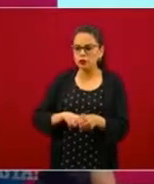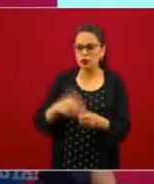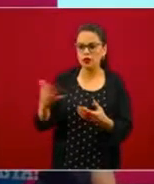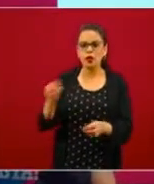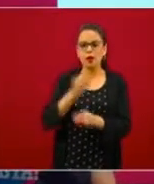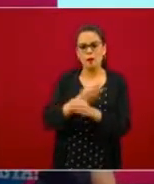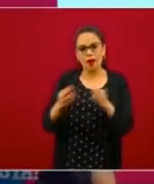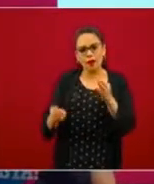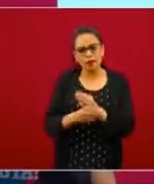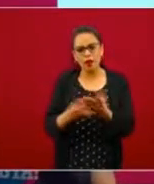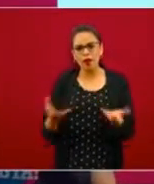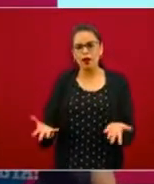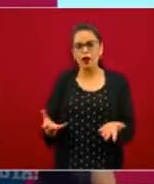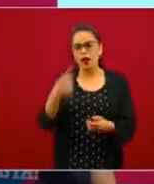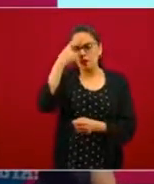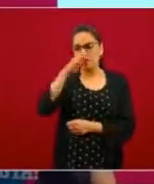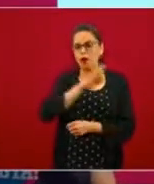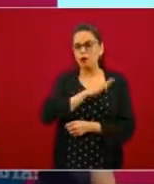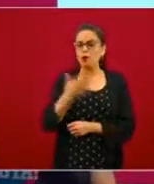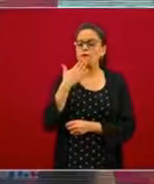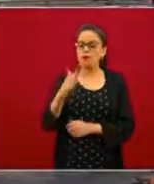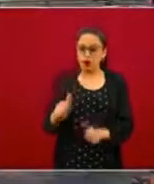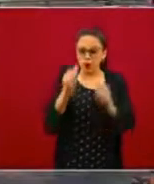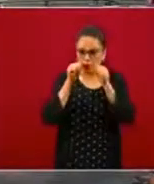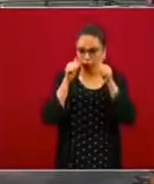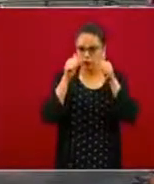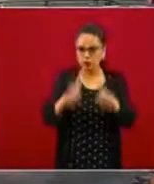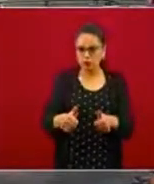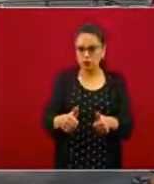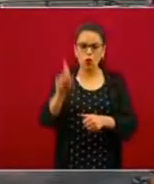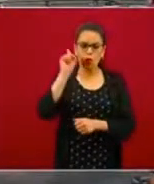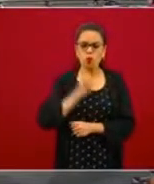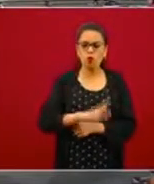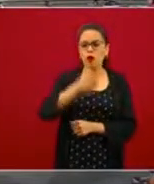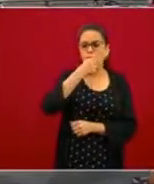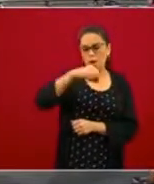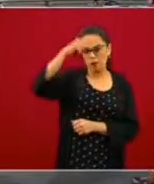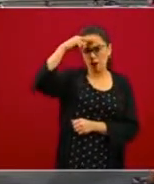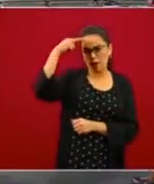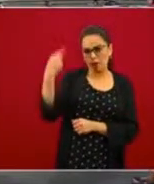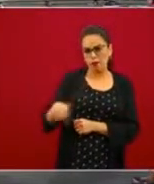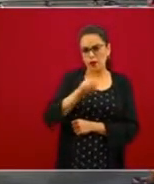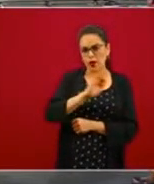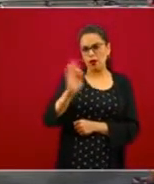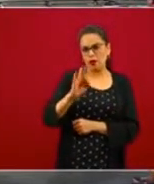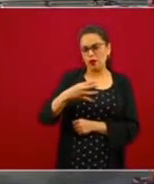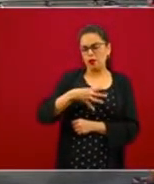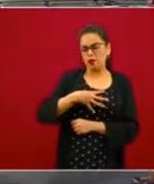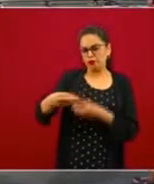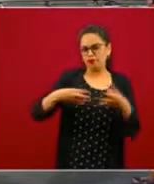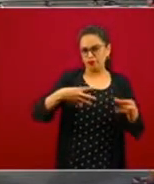retrofit hospitals and they apply systems to attend Mexicans.